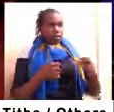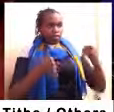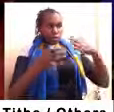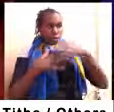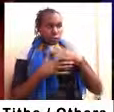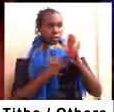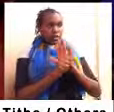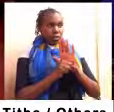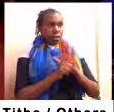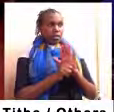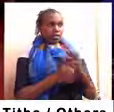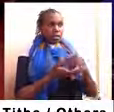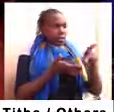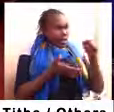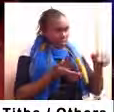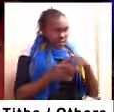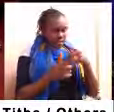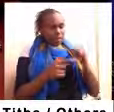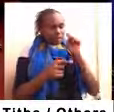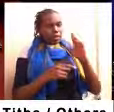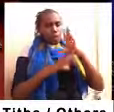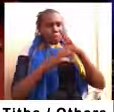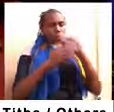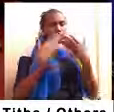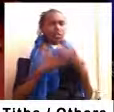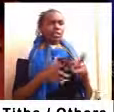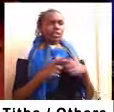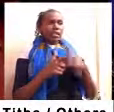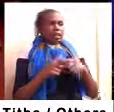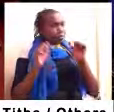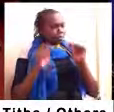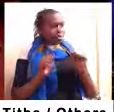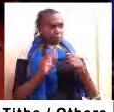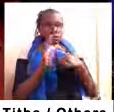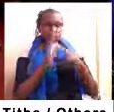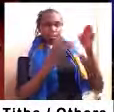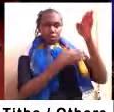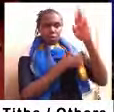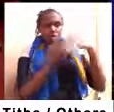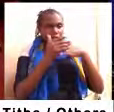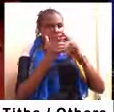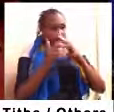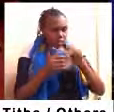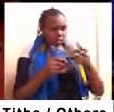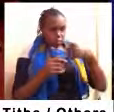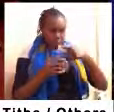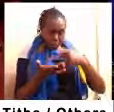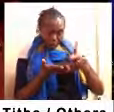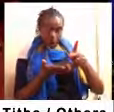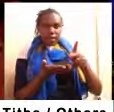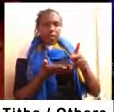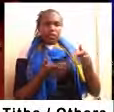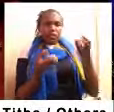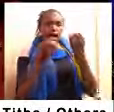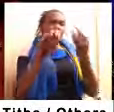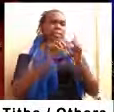here to buy the shofar, and I've seen you blowing the shofar. It would actually affirm that God was leading him to go buy the shofar. So how many times does the